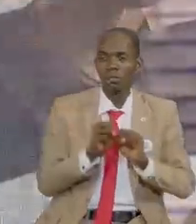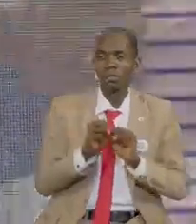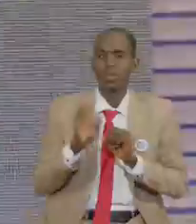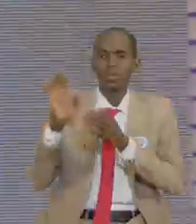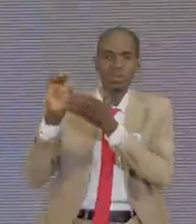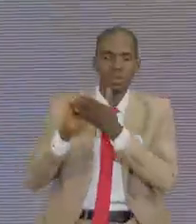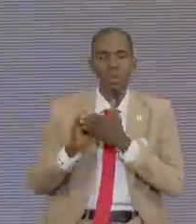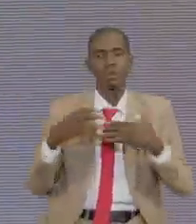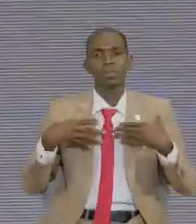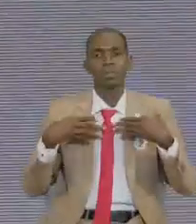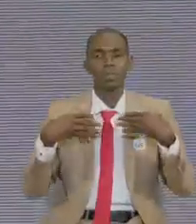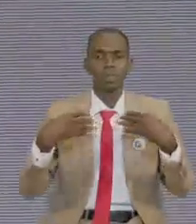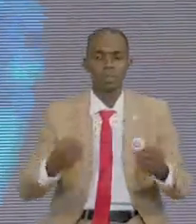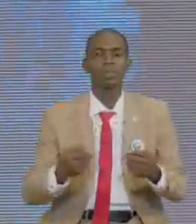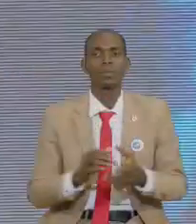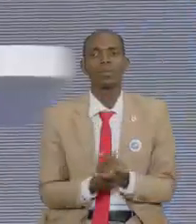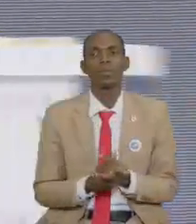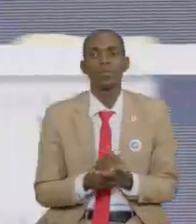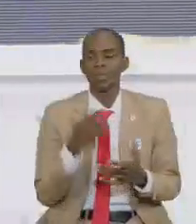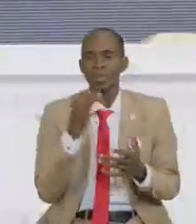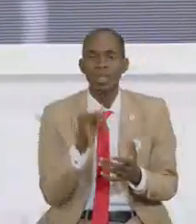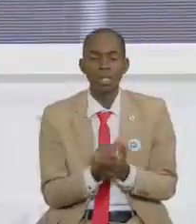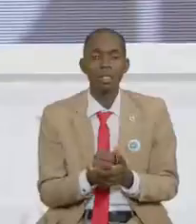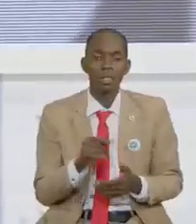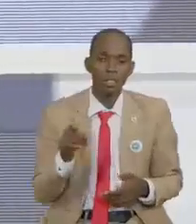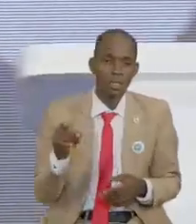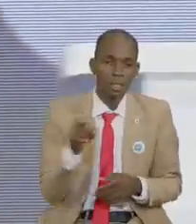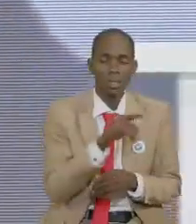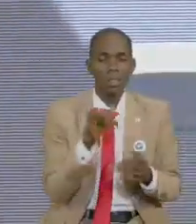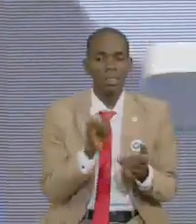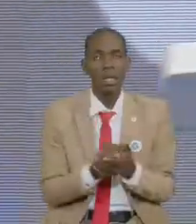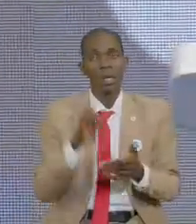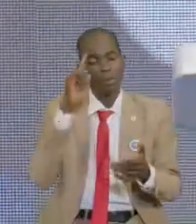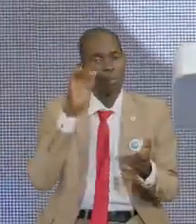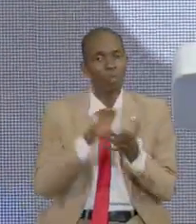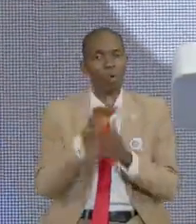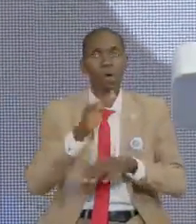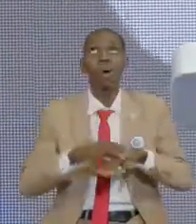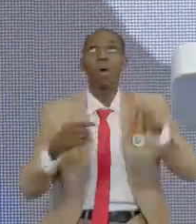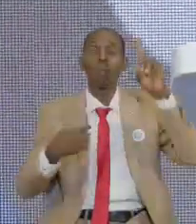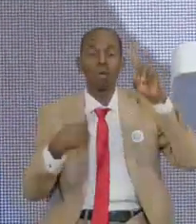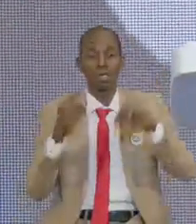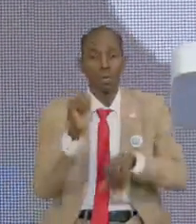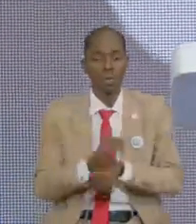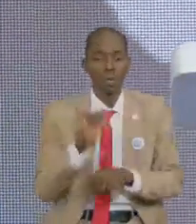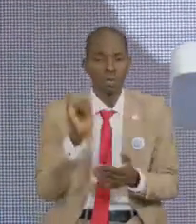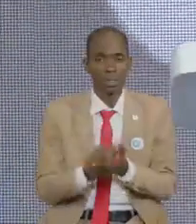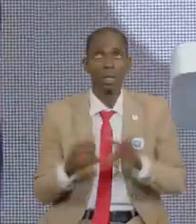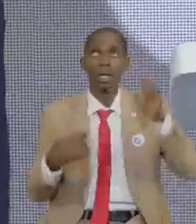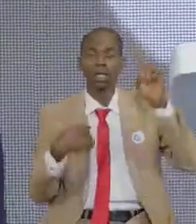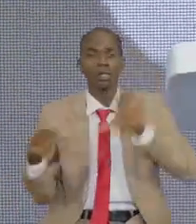And he says, he that believeth on me, the works that I do, he shall do also.